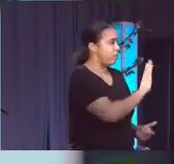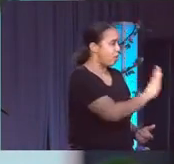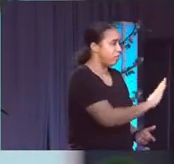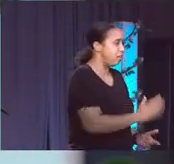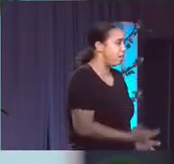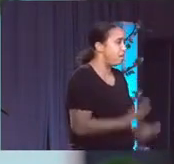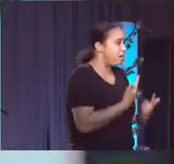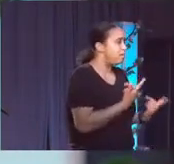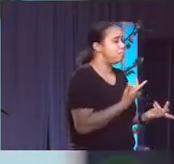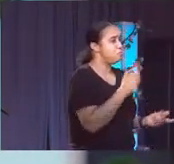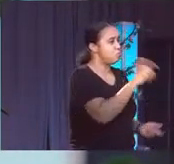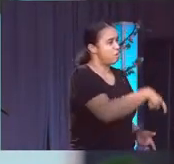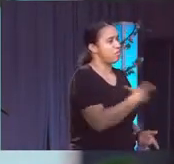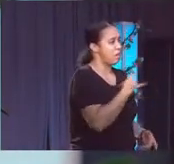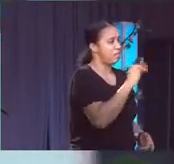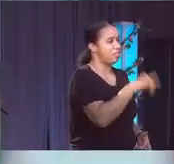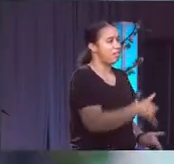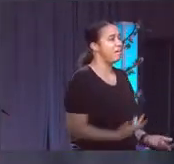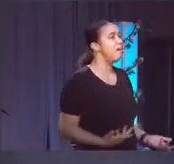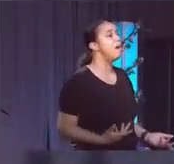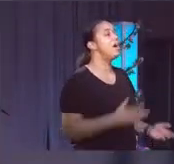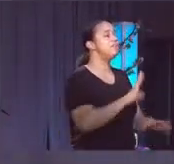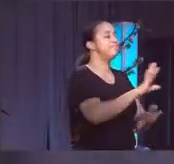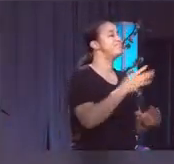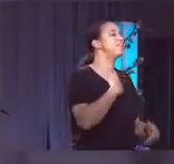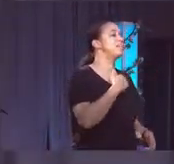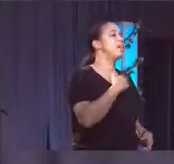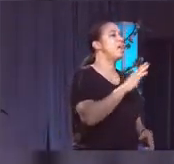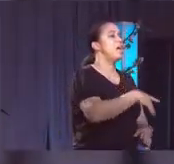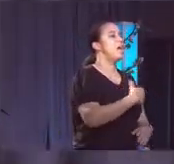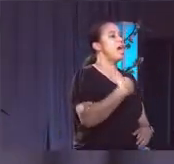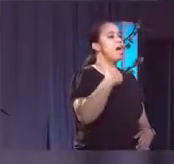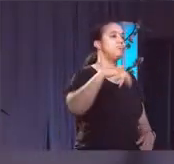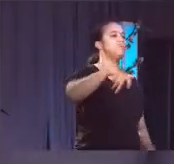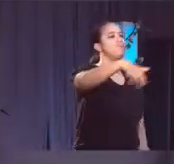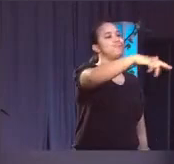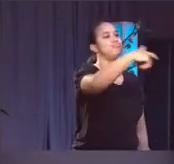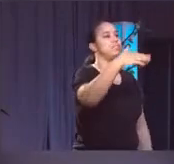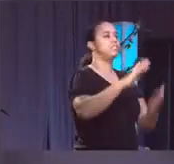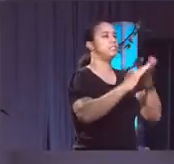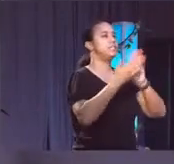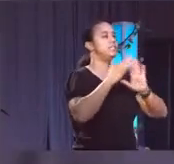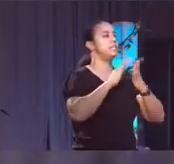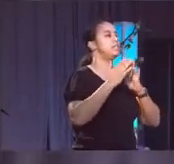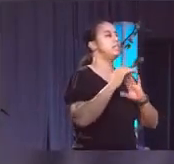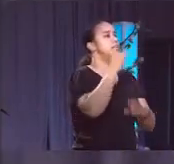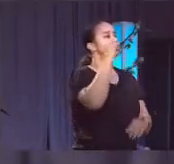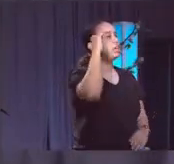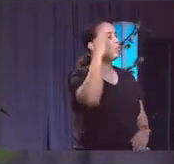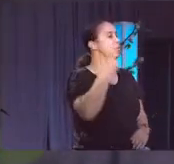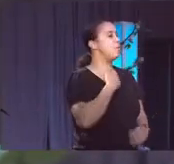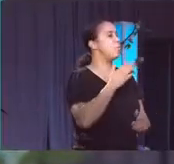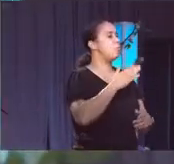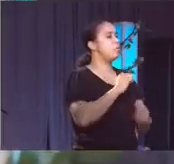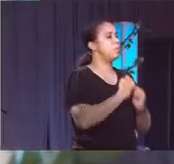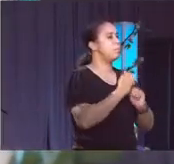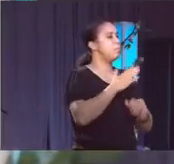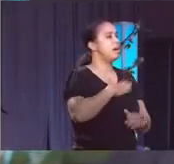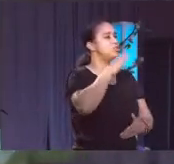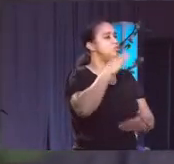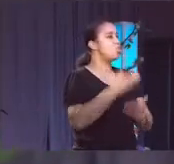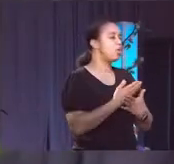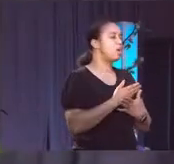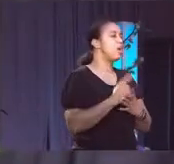Because some people... All right, so I was walking around in the city yesterday with one of my daughters,